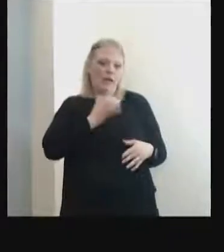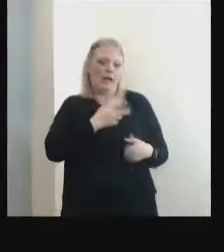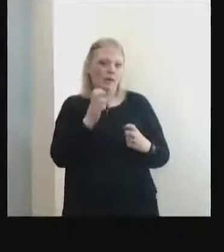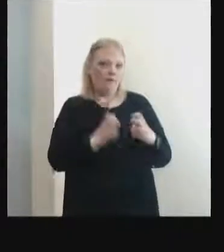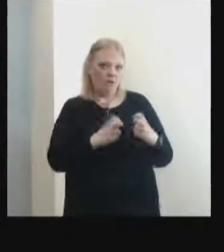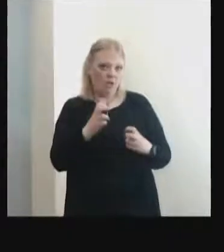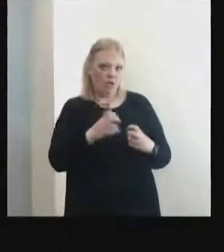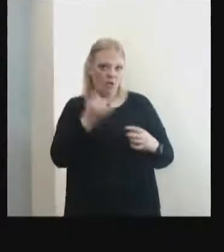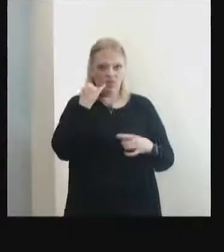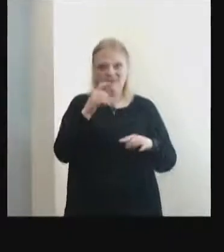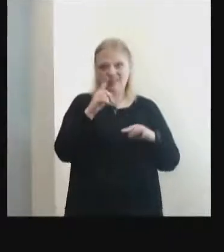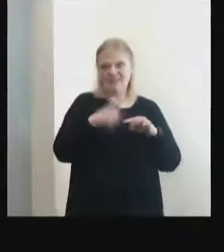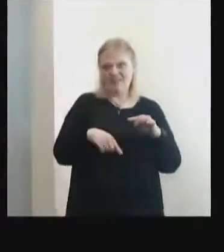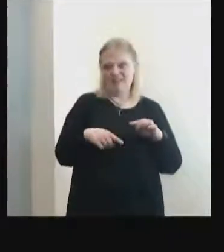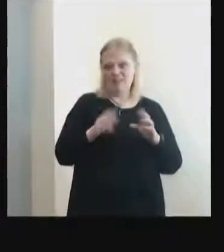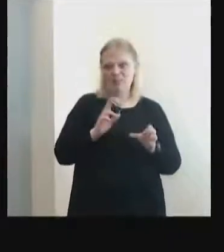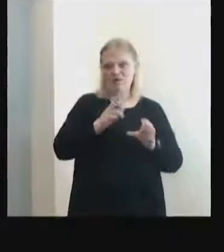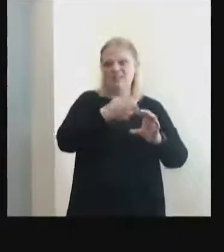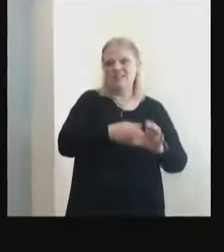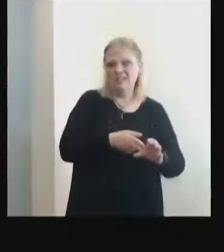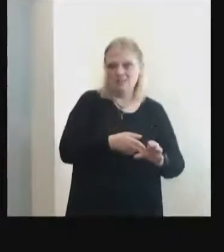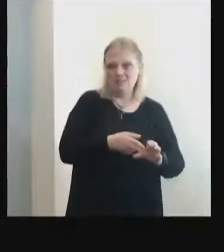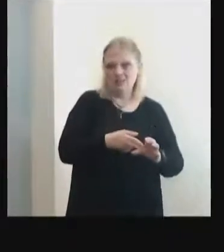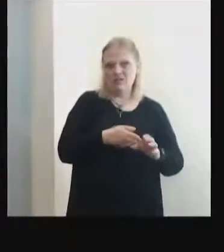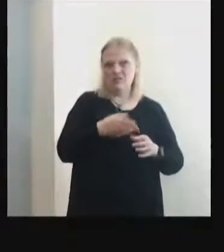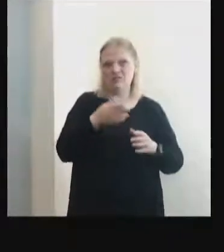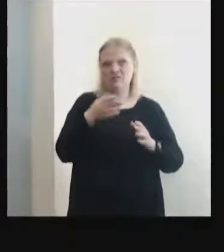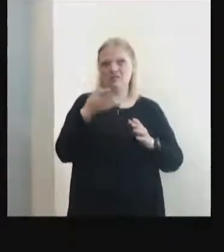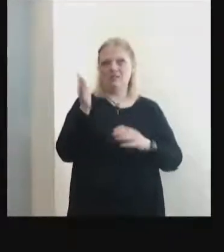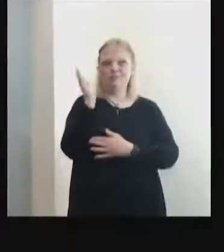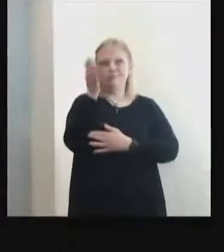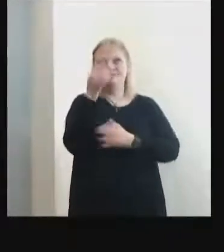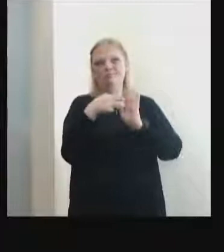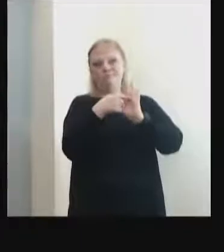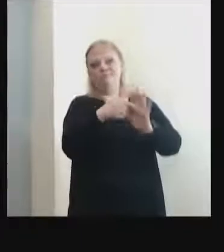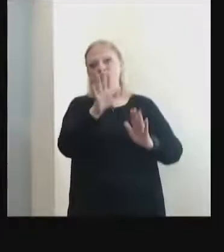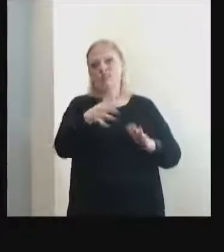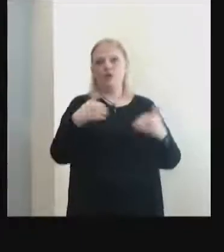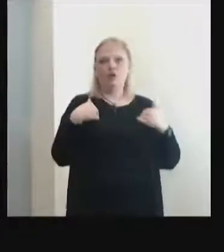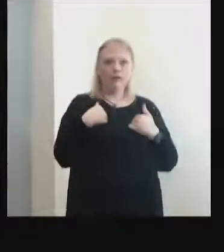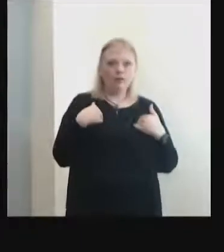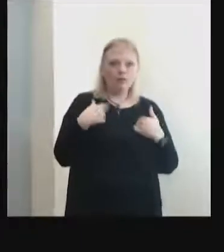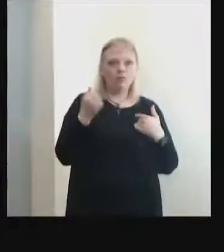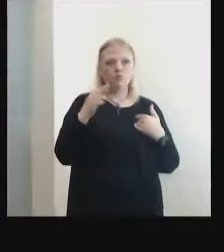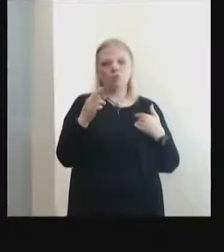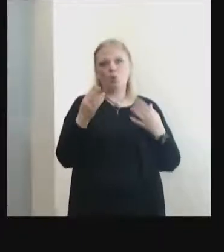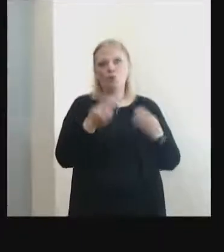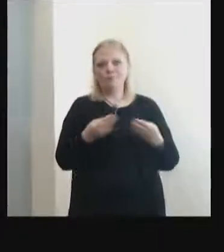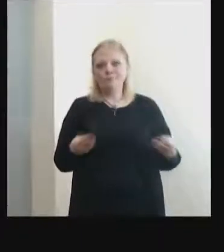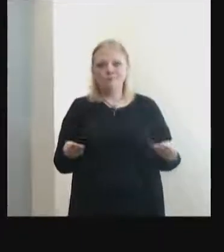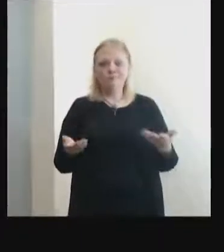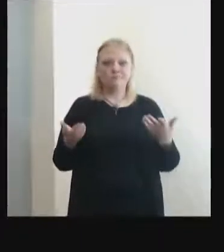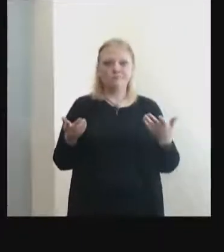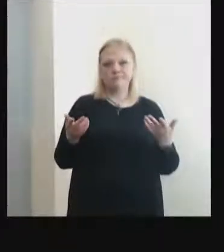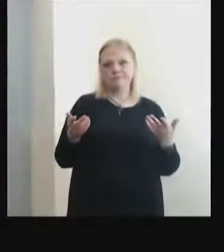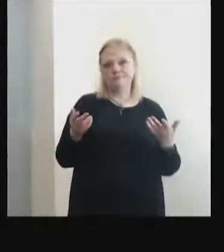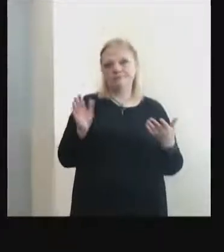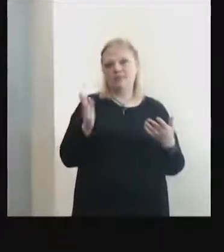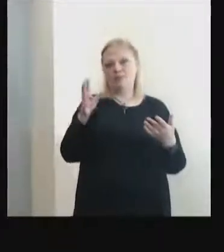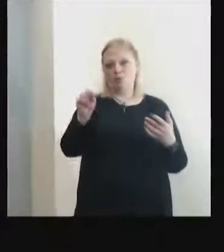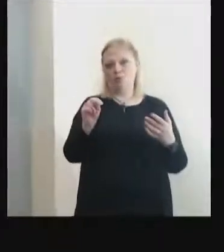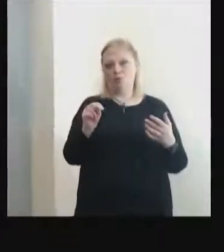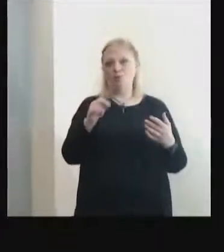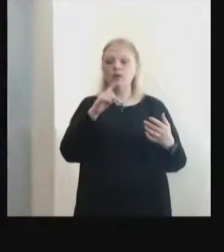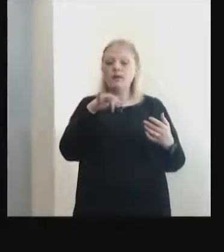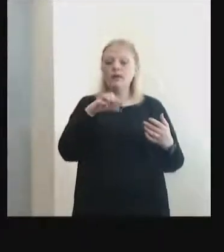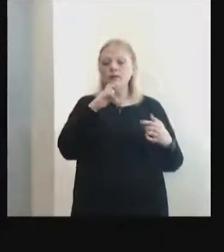if they won't be able to necessarily participate and present their livestock or their goods like they might at their own county fair. It is an